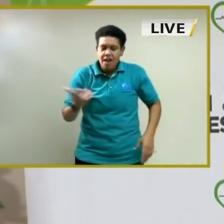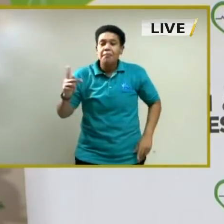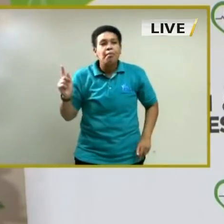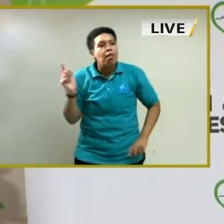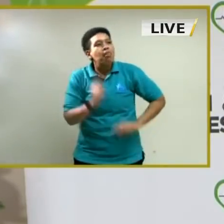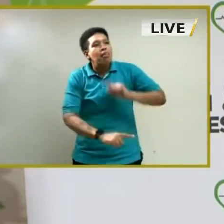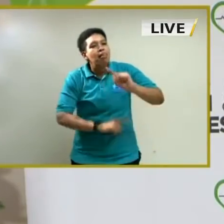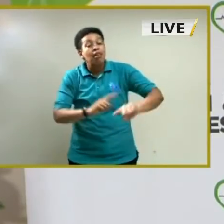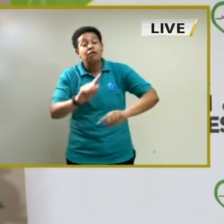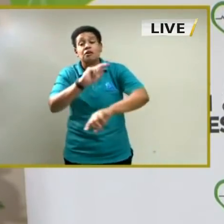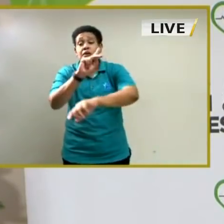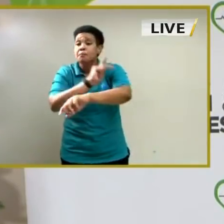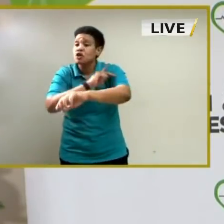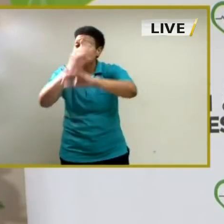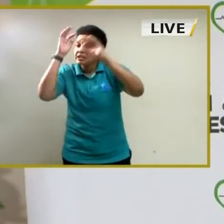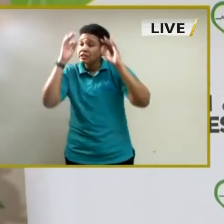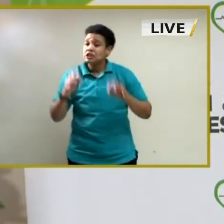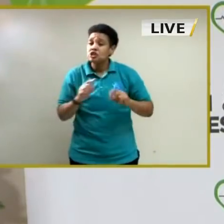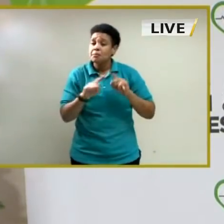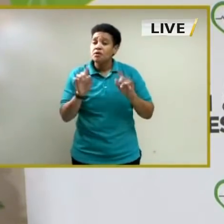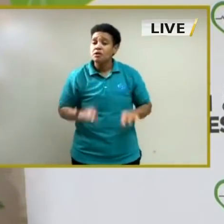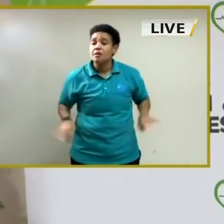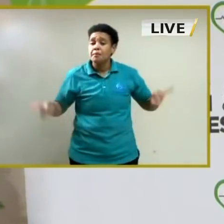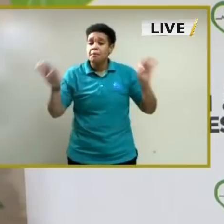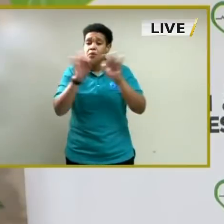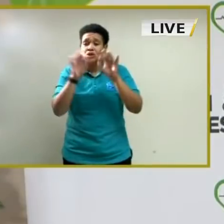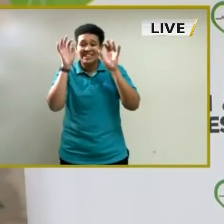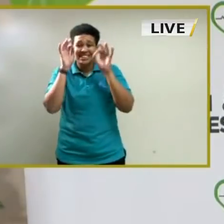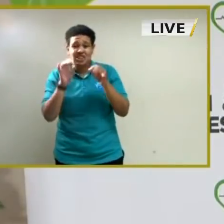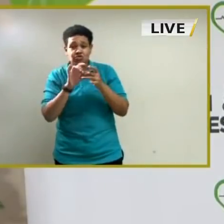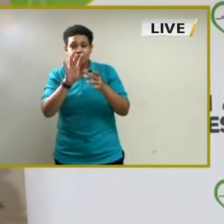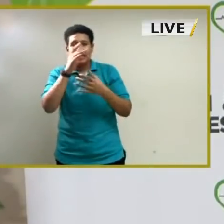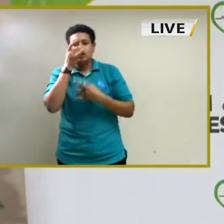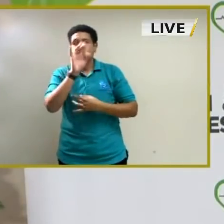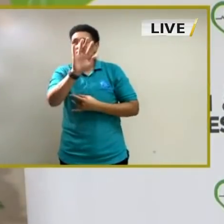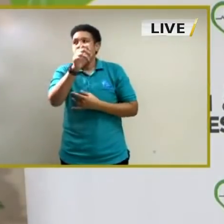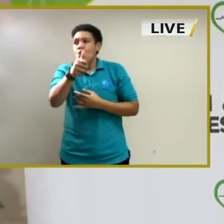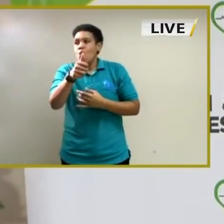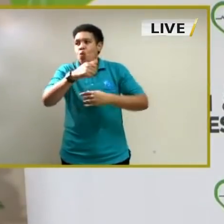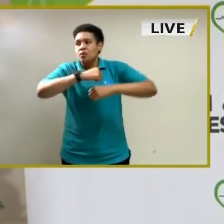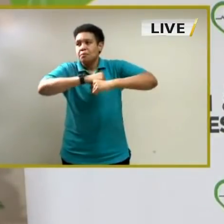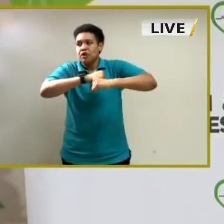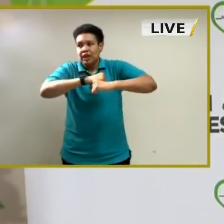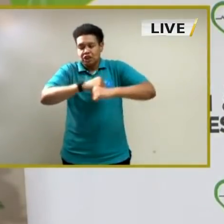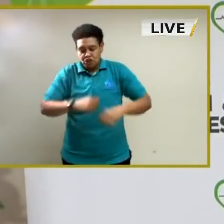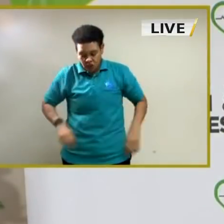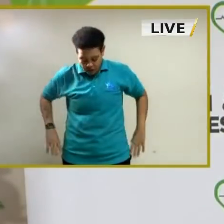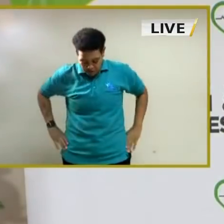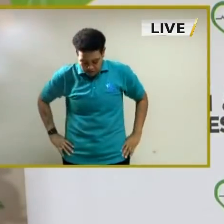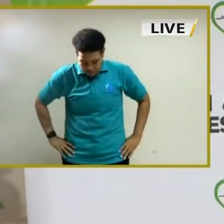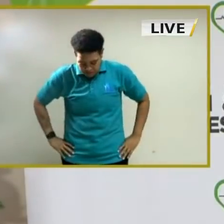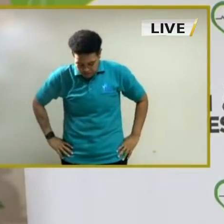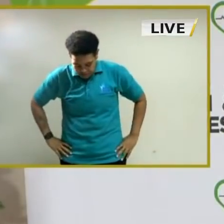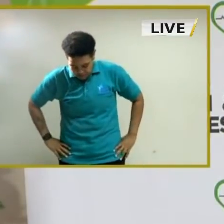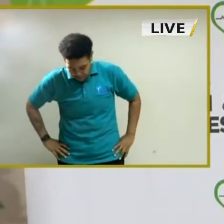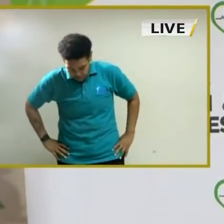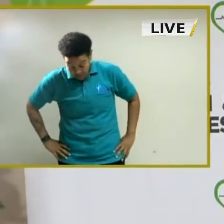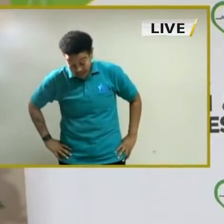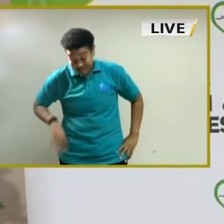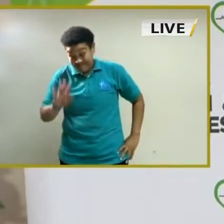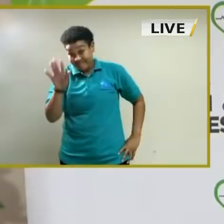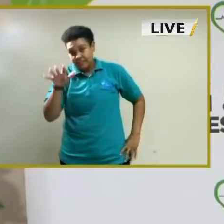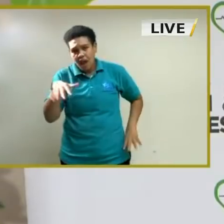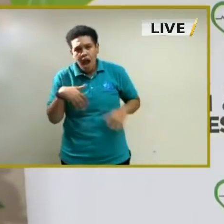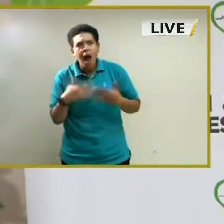personal decision, but it's an important decision in the interest of your own protection. There is a lot of conversations